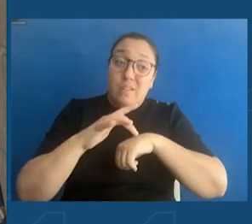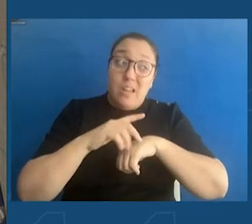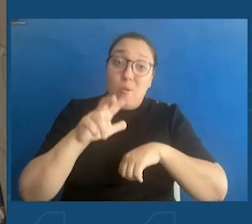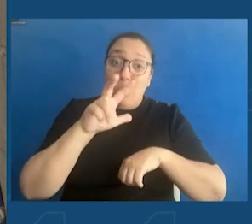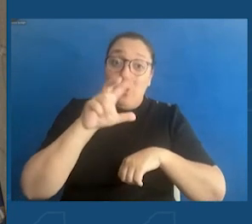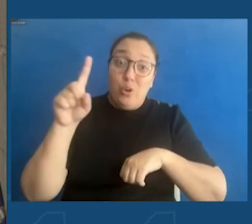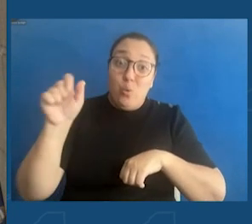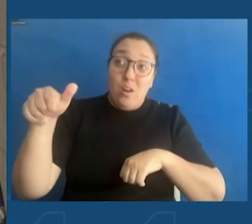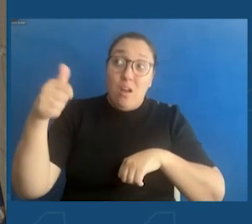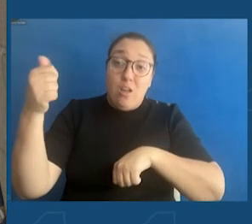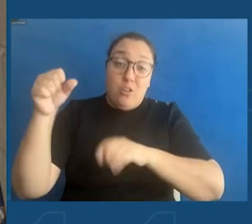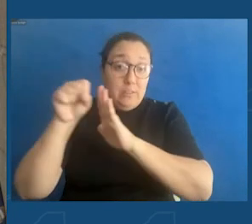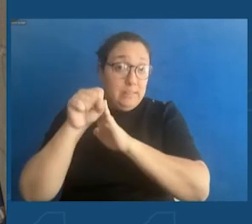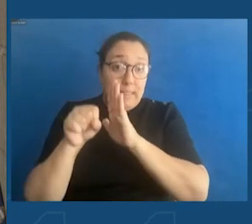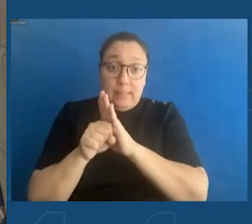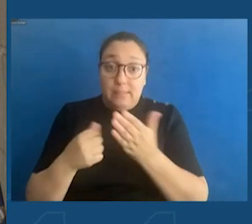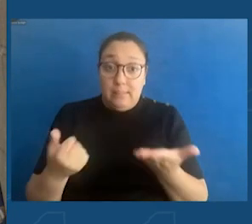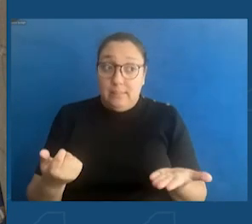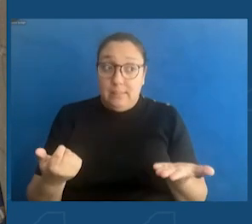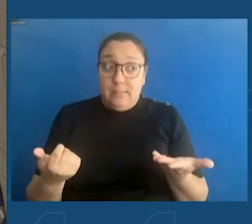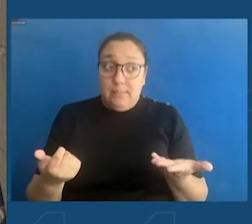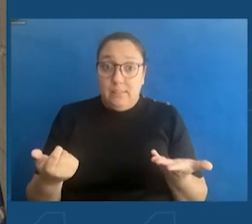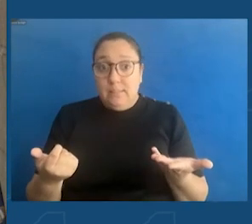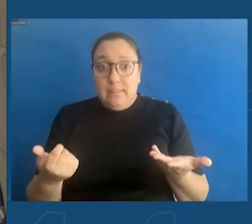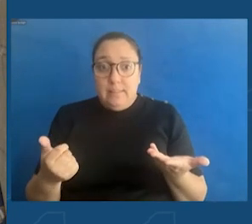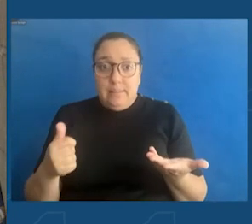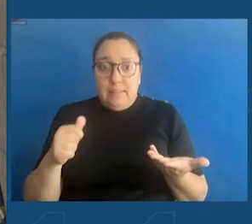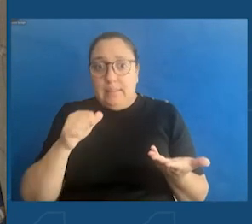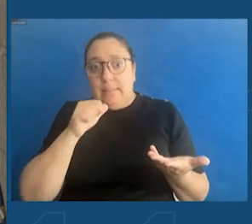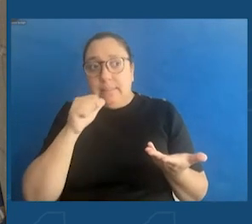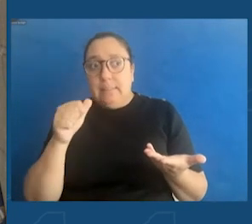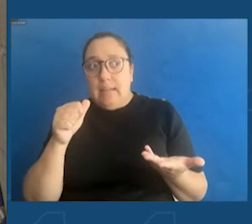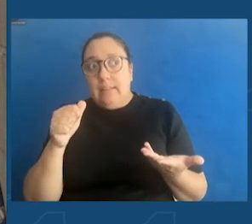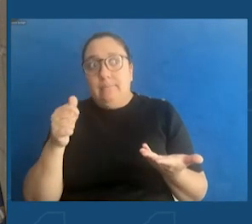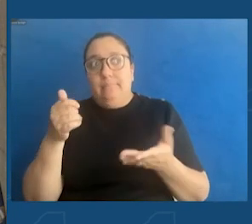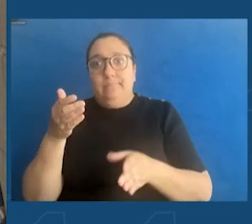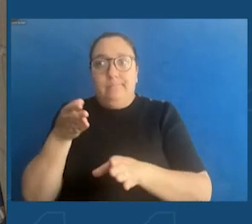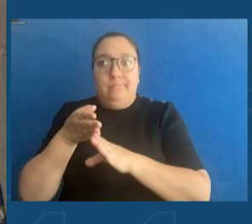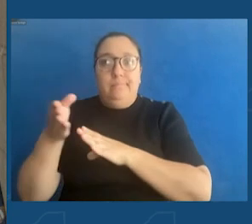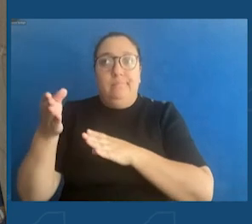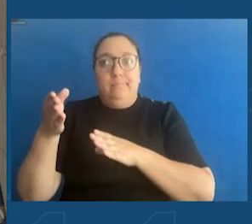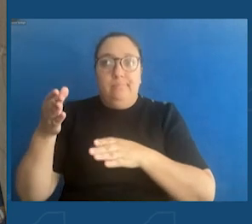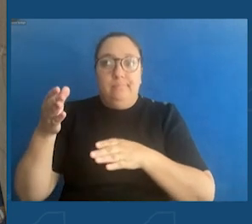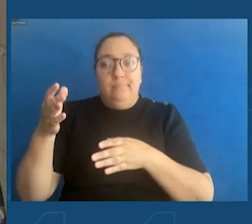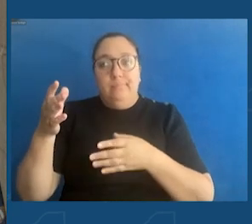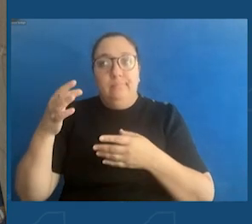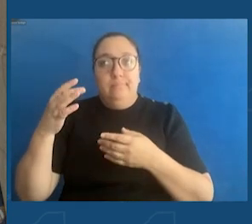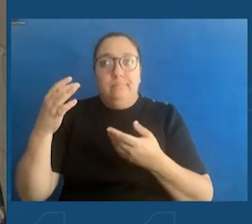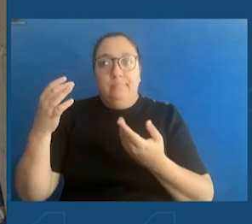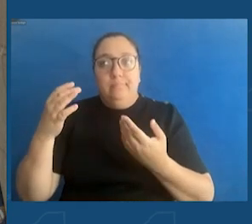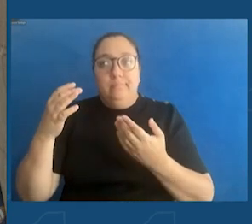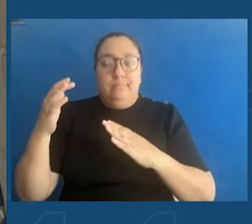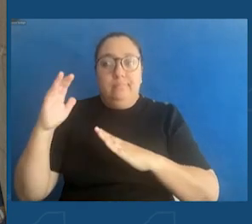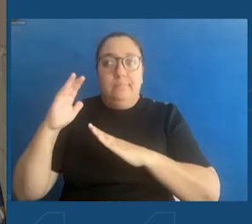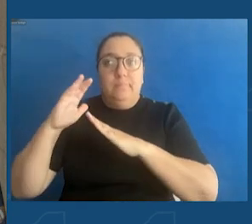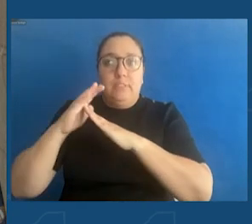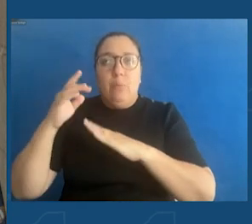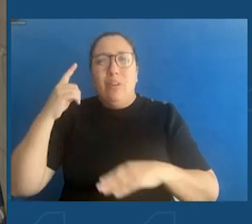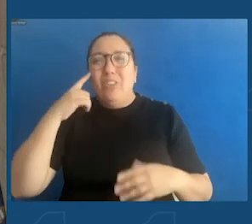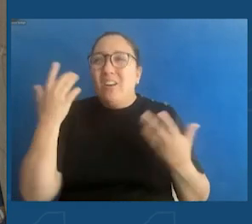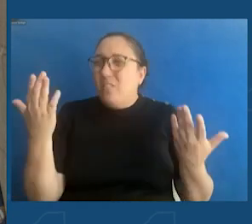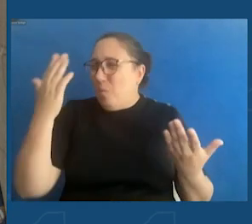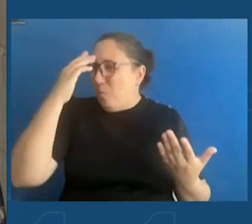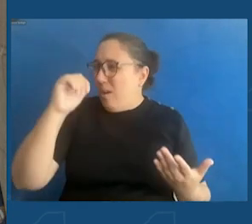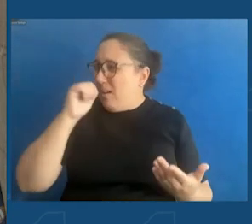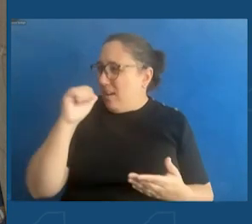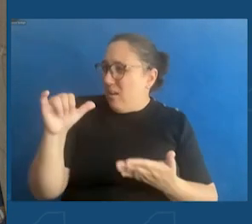So this is not an area where it's actually, what you can say is nation leading. And so here we're saying, why not New York? What's taking